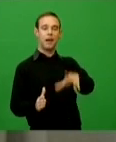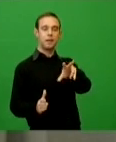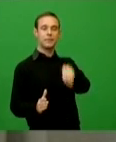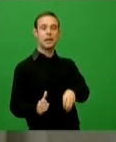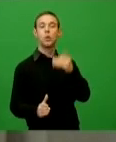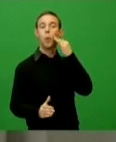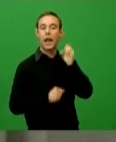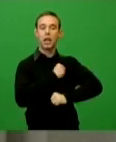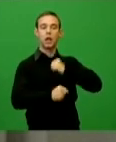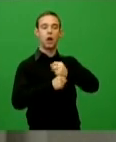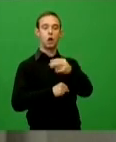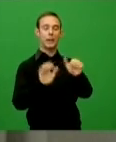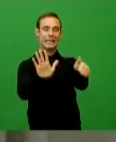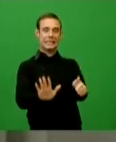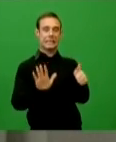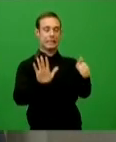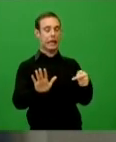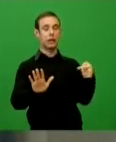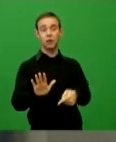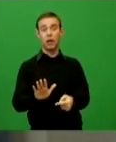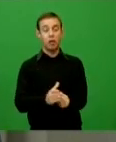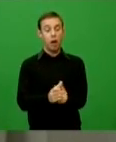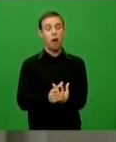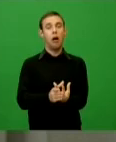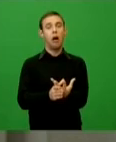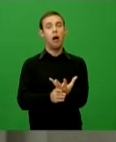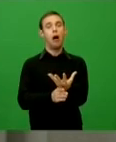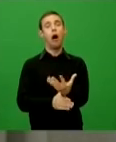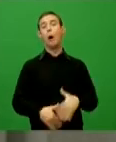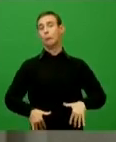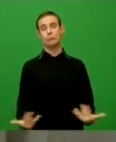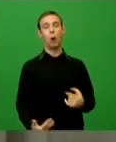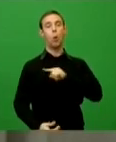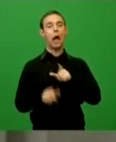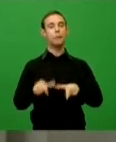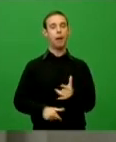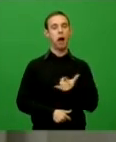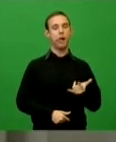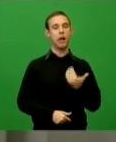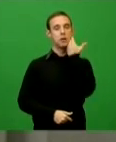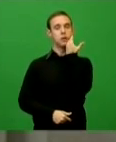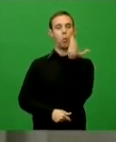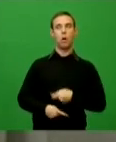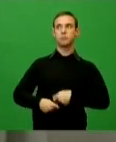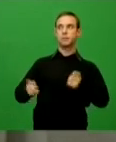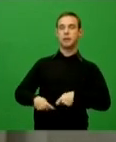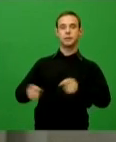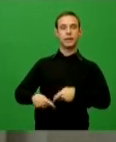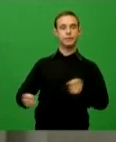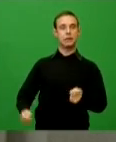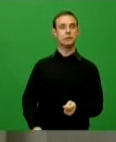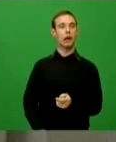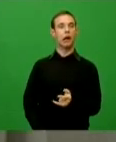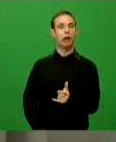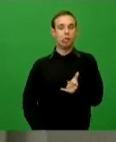remains subdued amid low consumer confidence. While growth of 2.2%